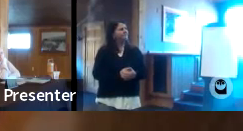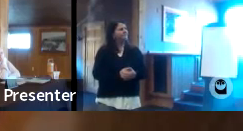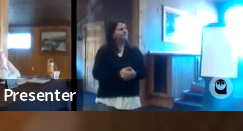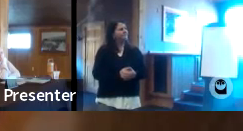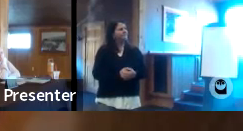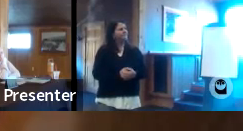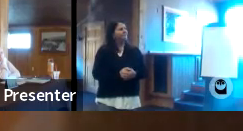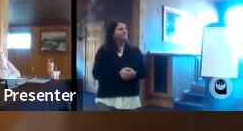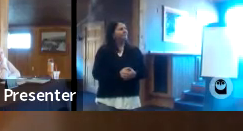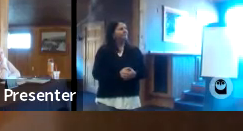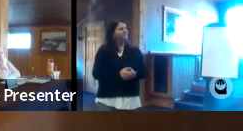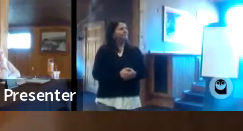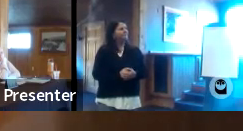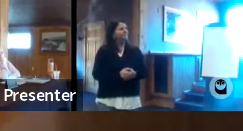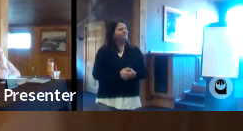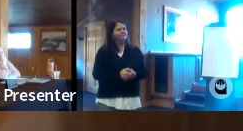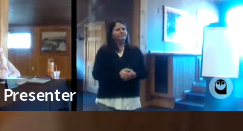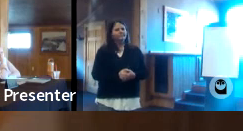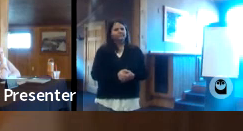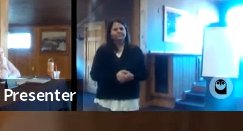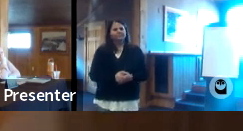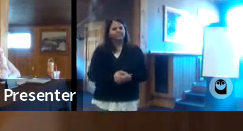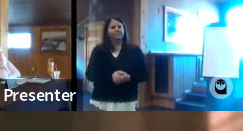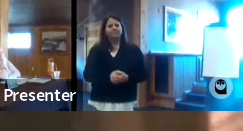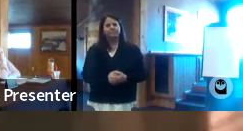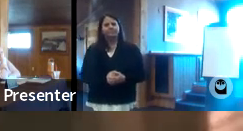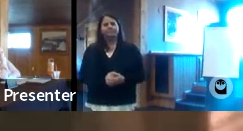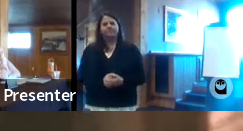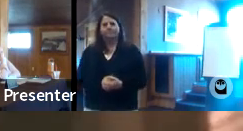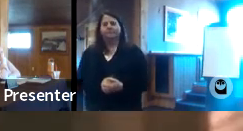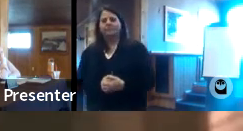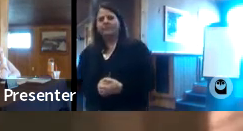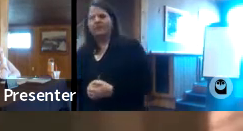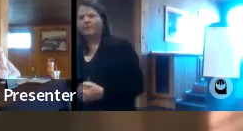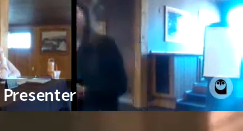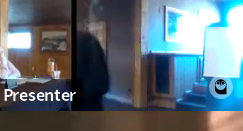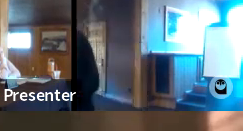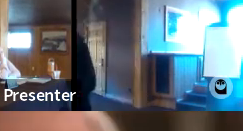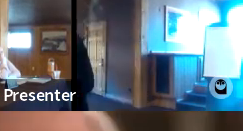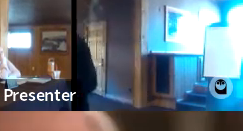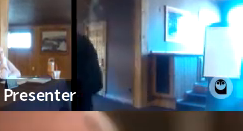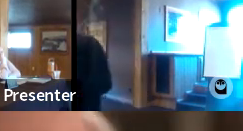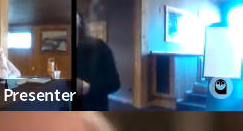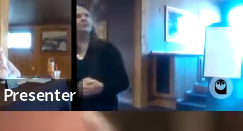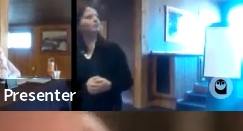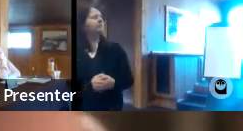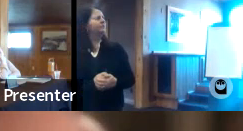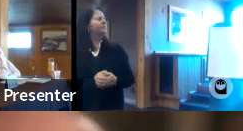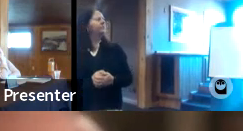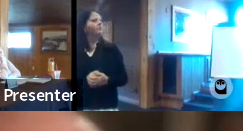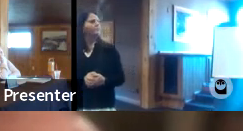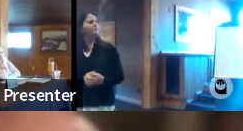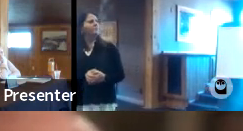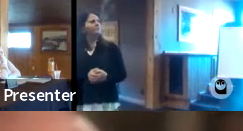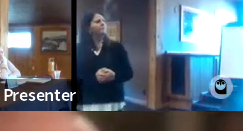Tune-ups, oil changes, brake relining, engine rebuilds, rebuild some trannies, rear ends. Okay. But does being